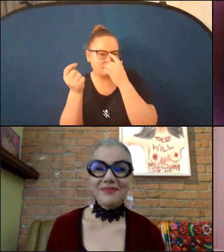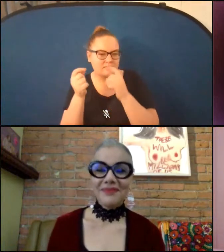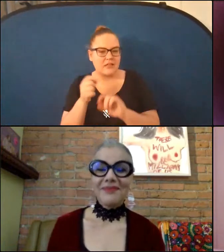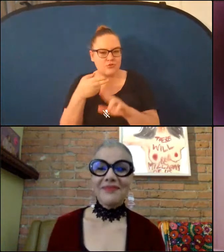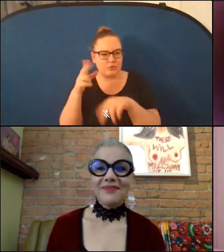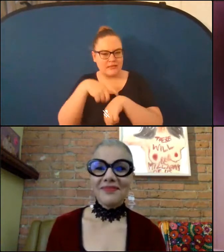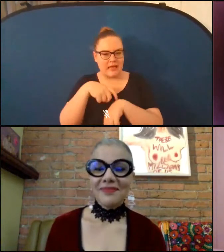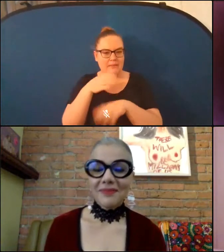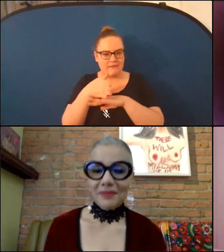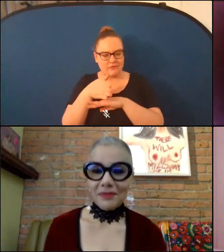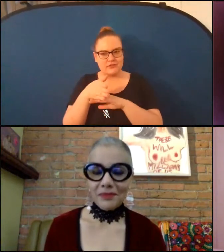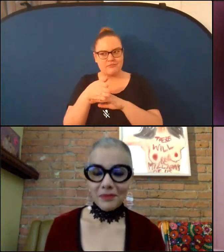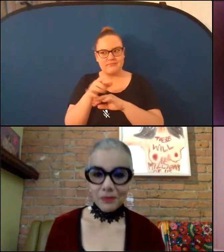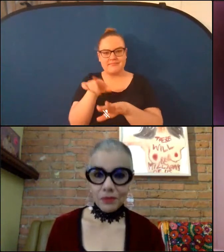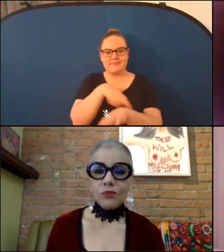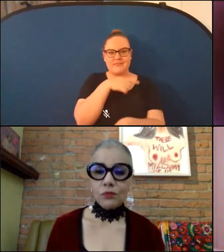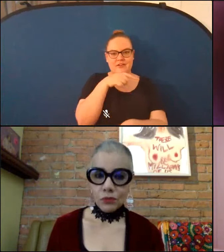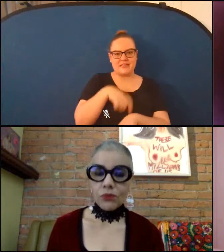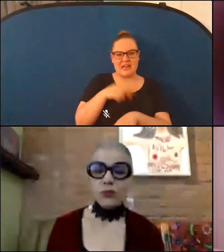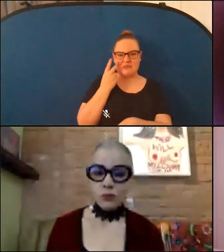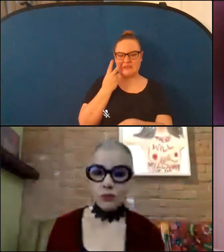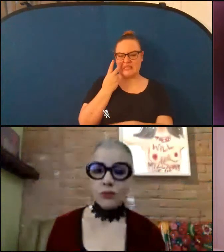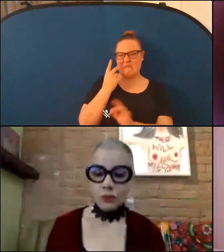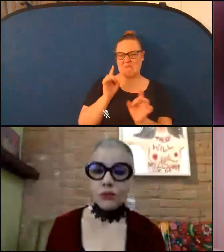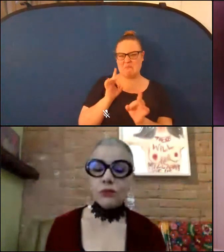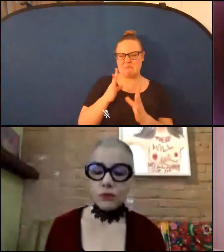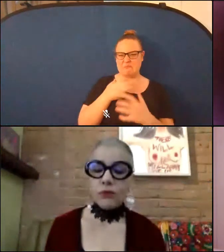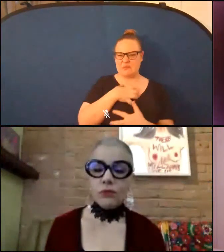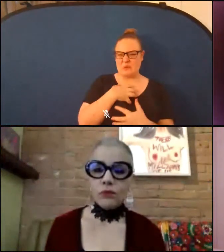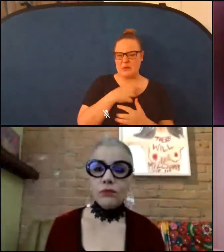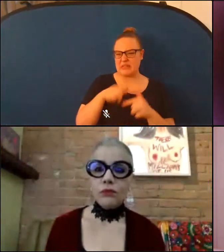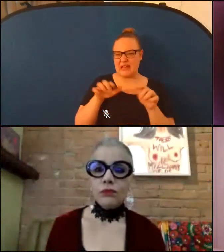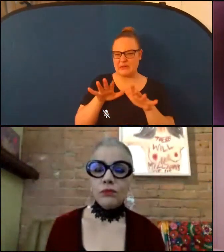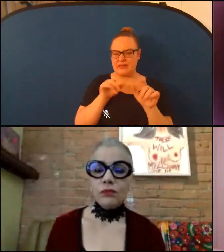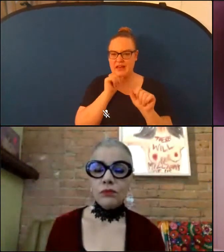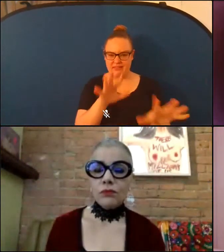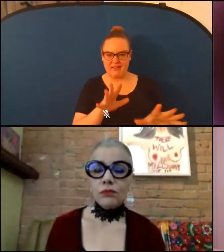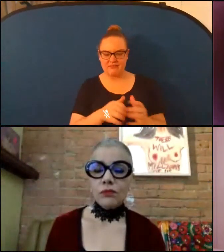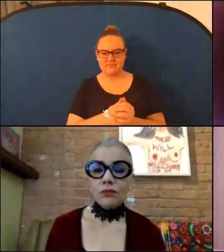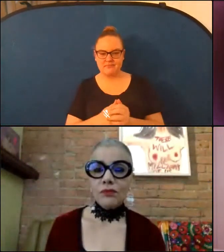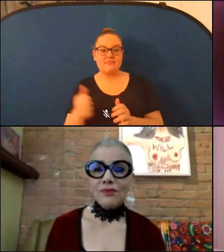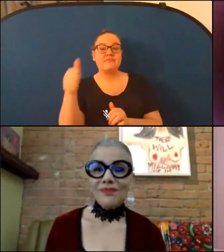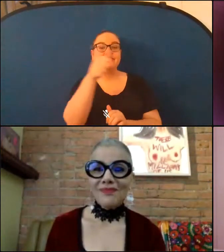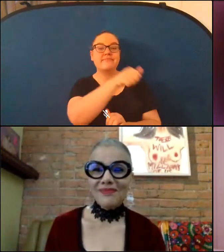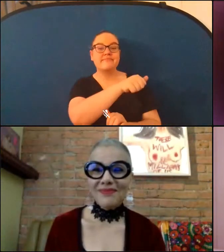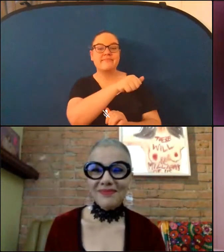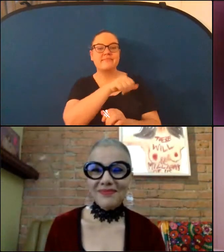especially after so long being exposed to their bile and feeling so powerless. You also might notice the array of swords behind